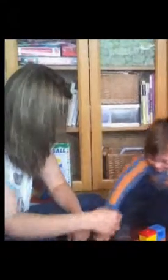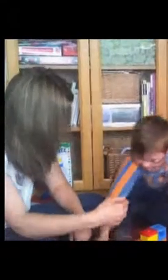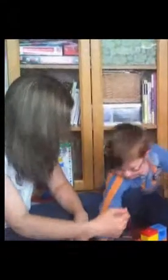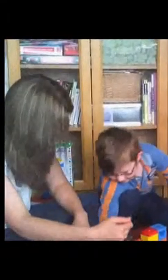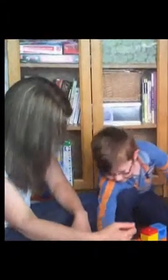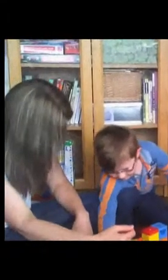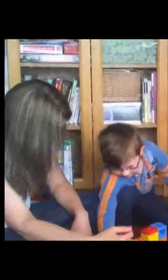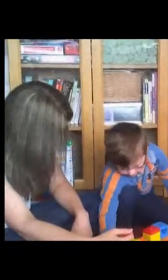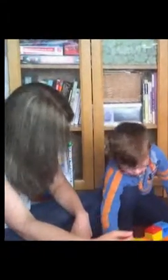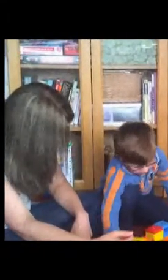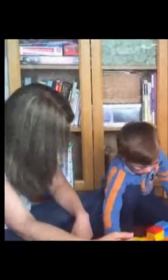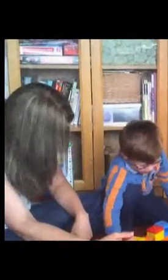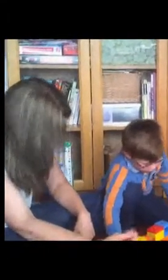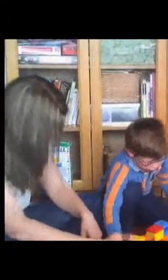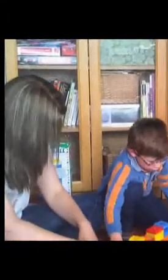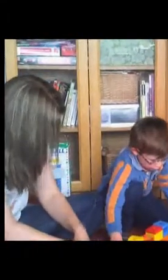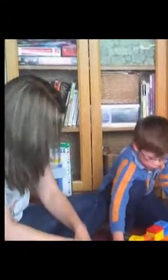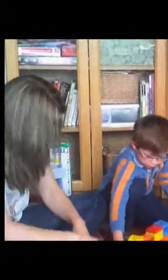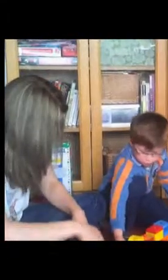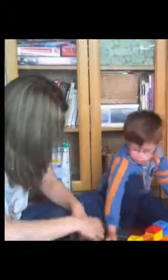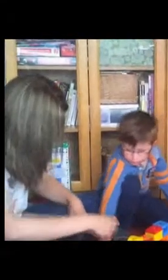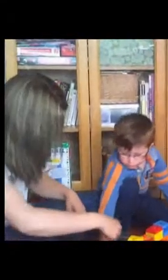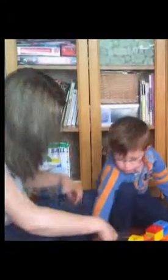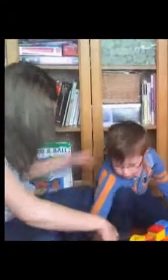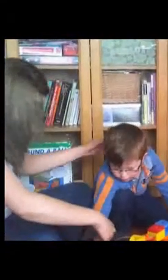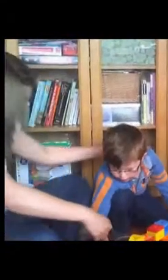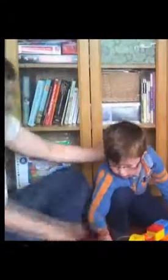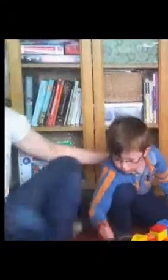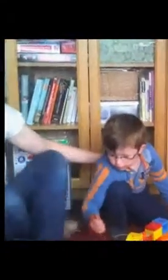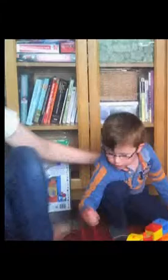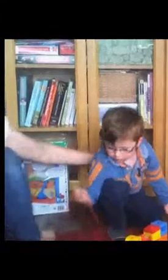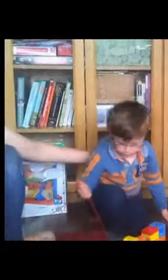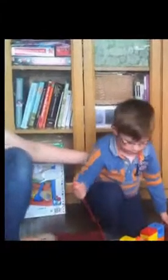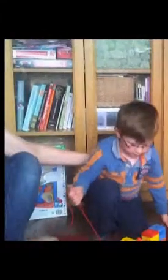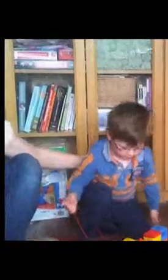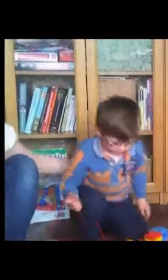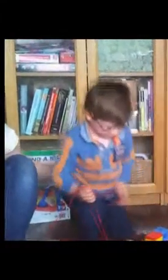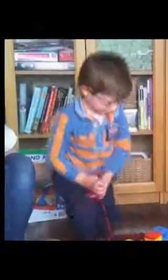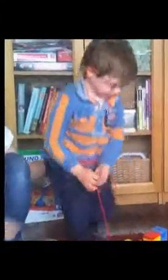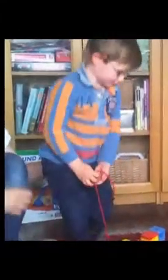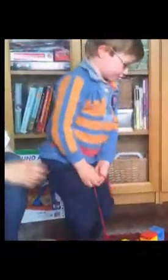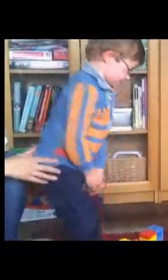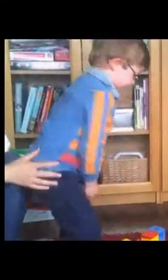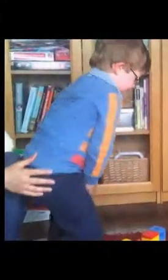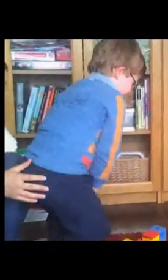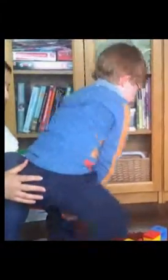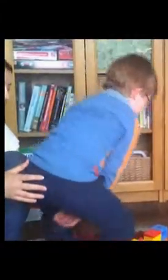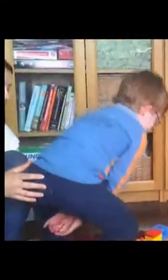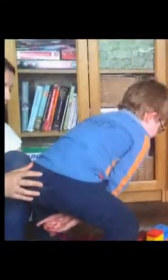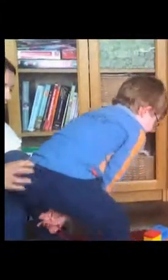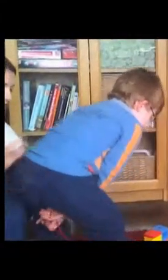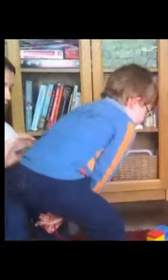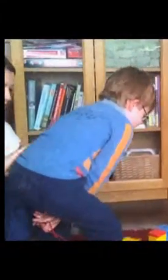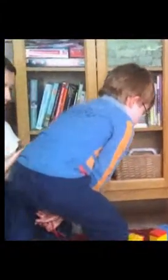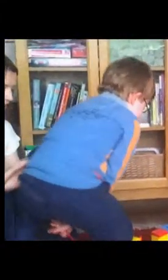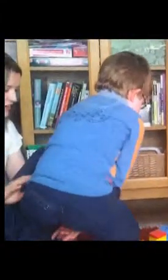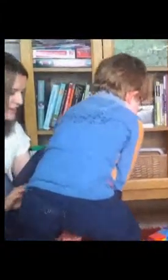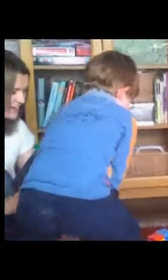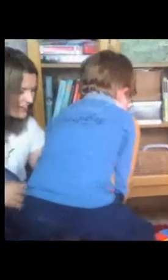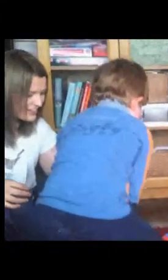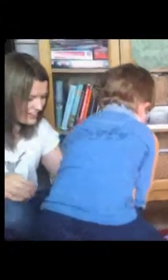train. He has to fit shapes onto a row of posts on wheeled carriages to make the train.